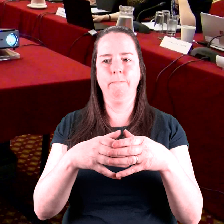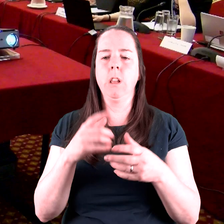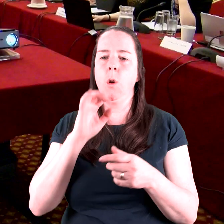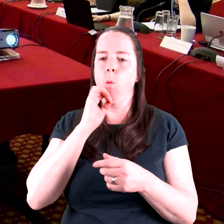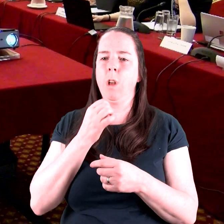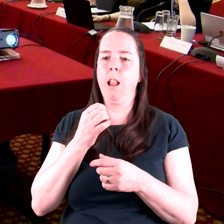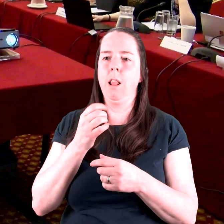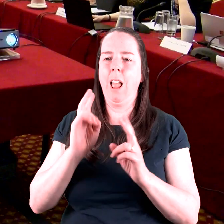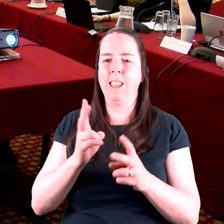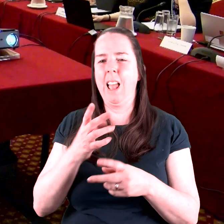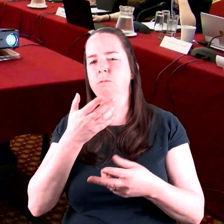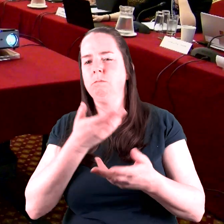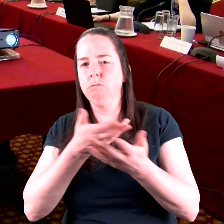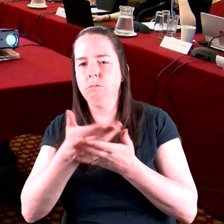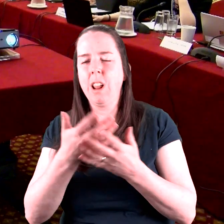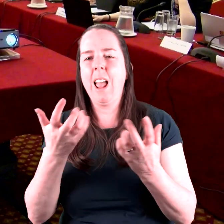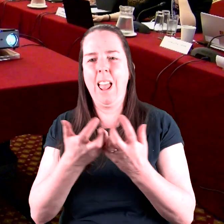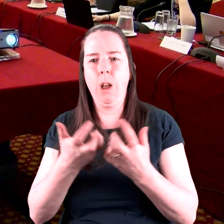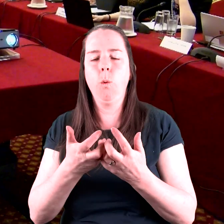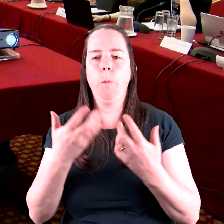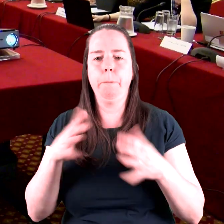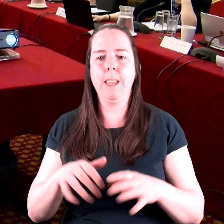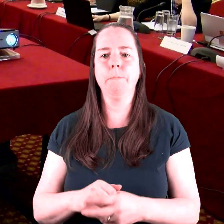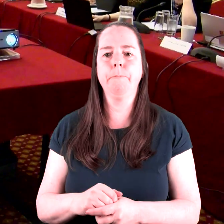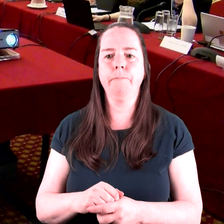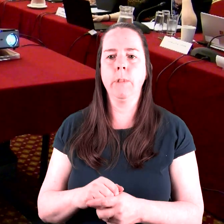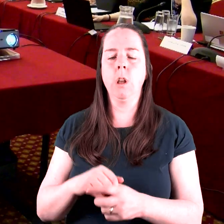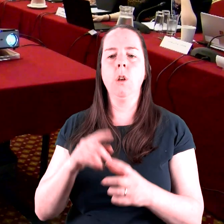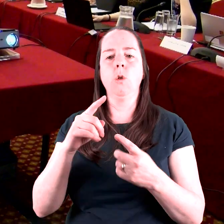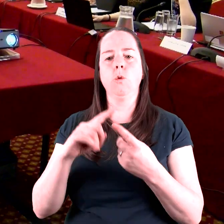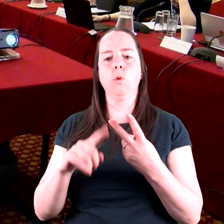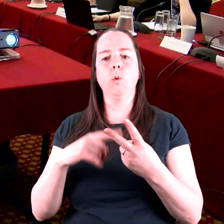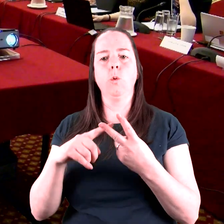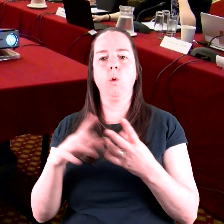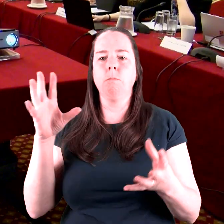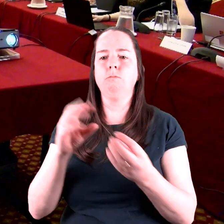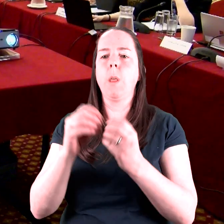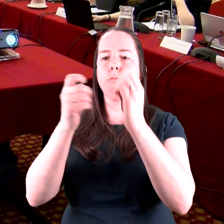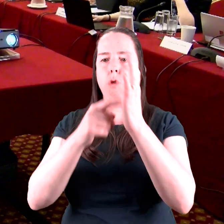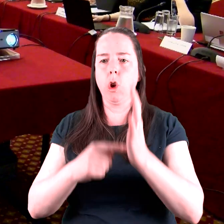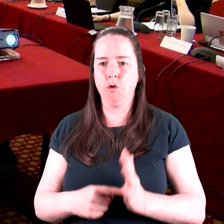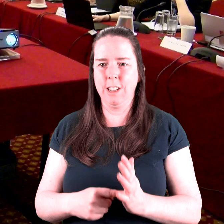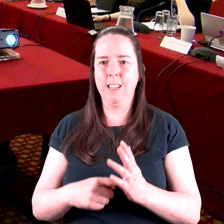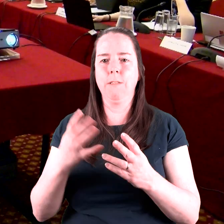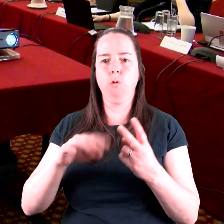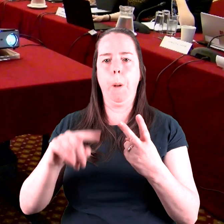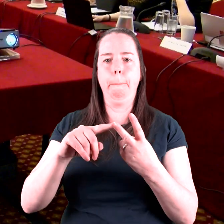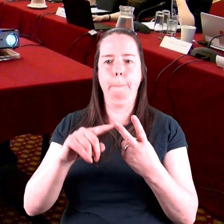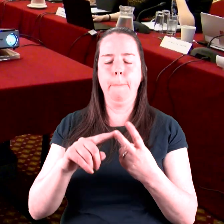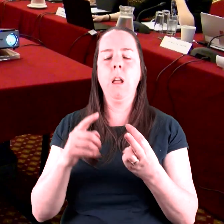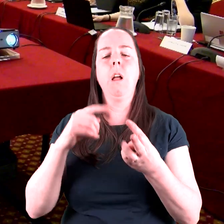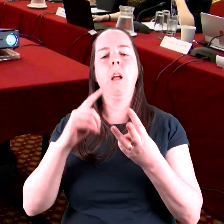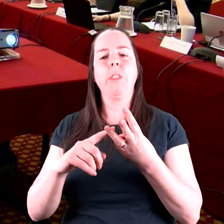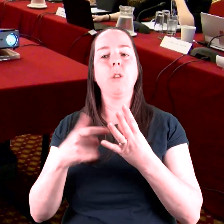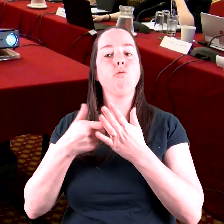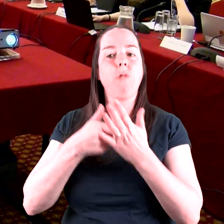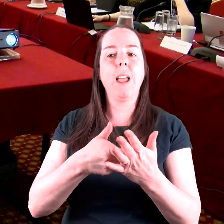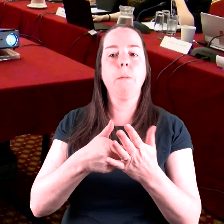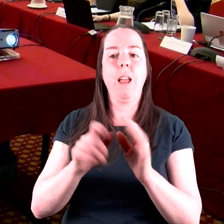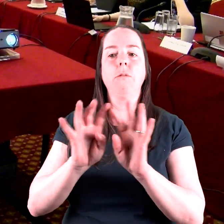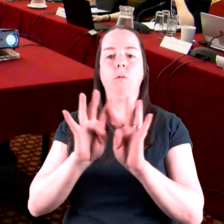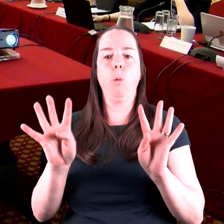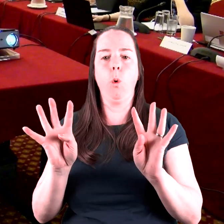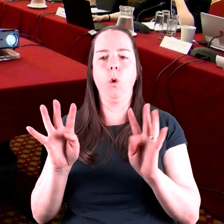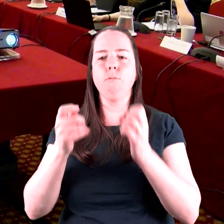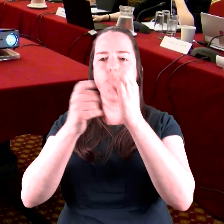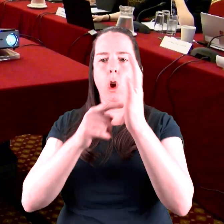done that, to bring together the priorities that arise from that, and then to recommend